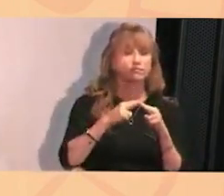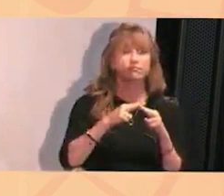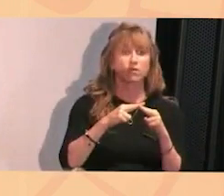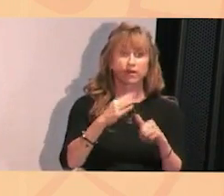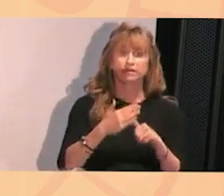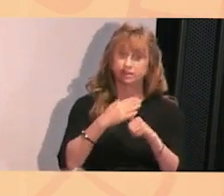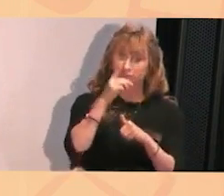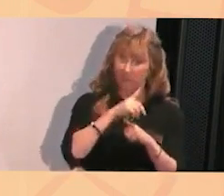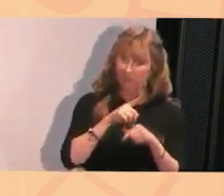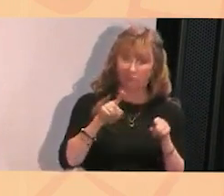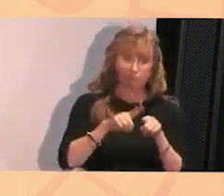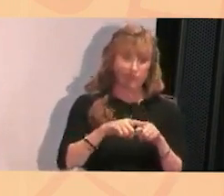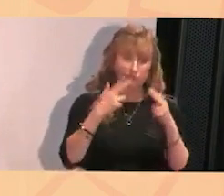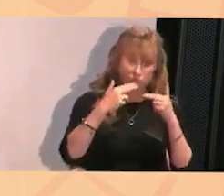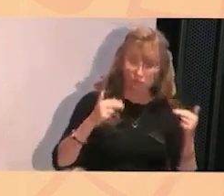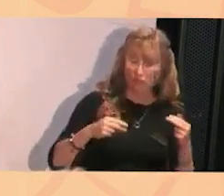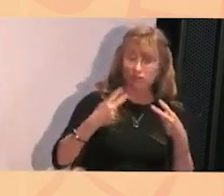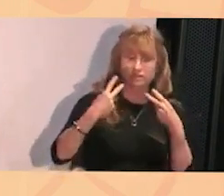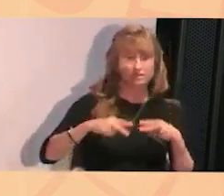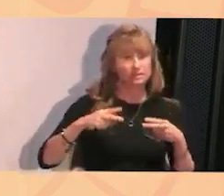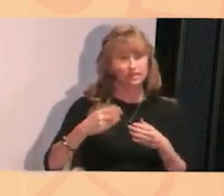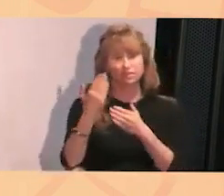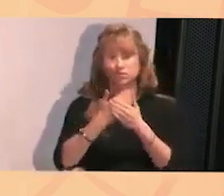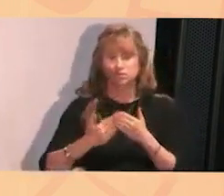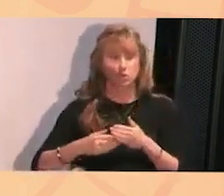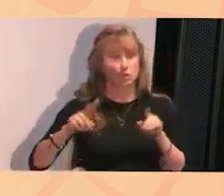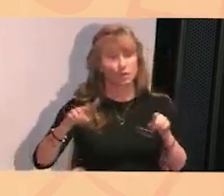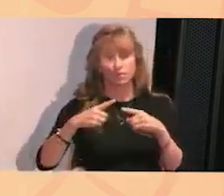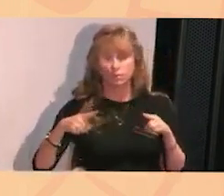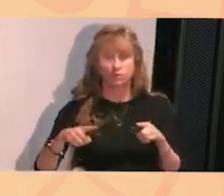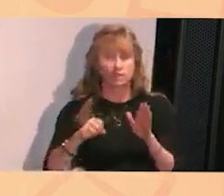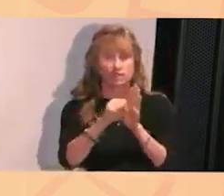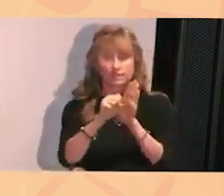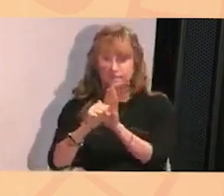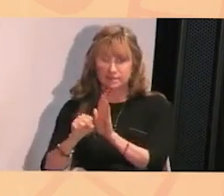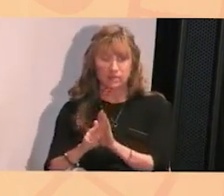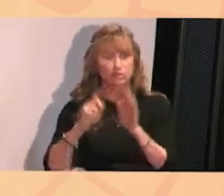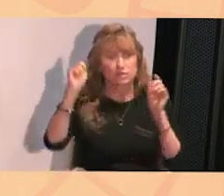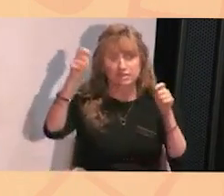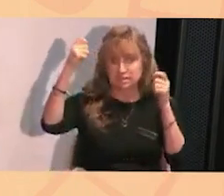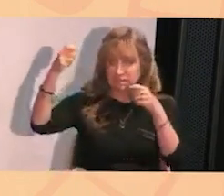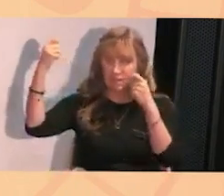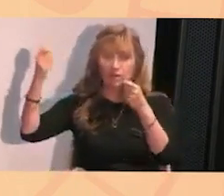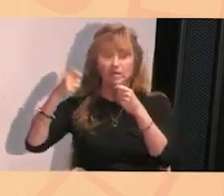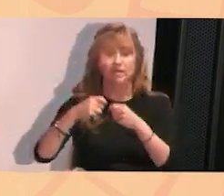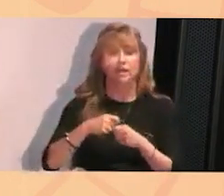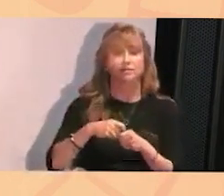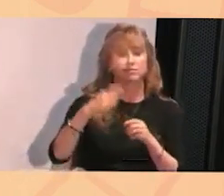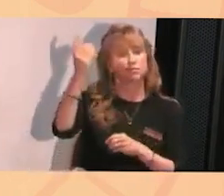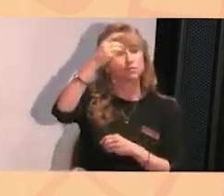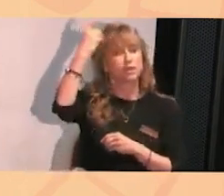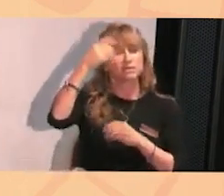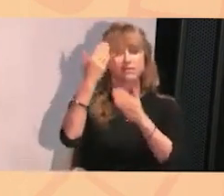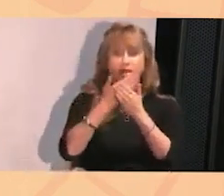in songs, dance, story, music, symbols, ceremony, and creative narratives,